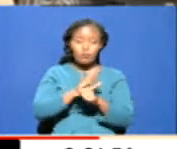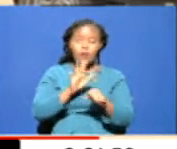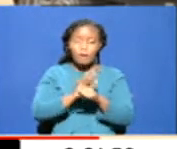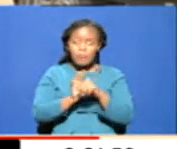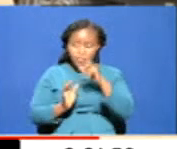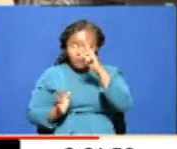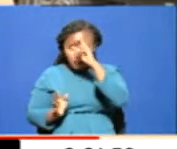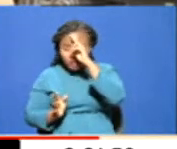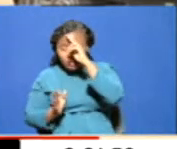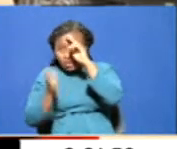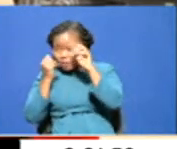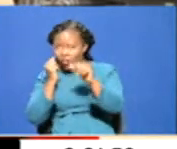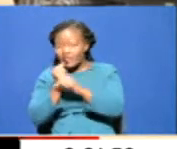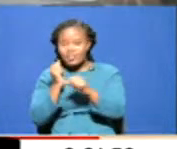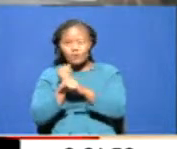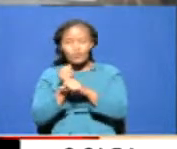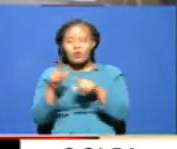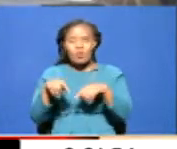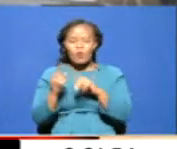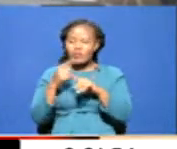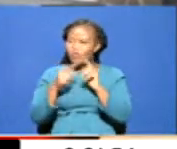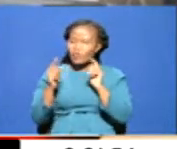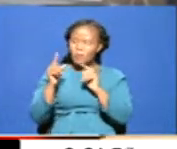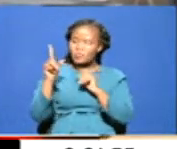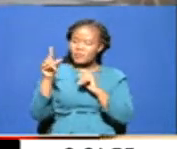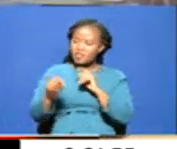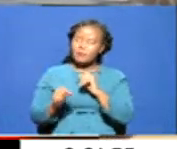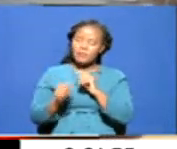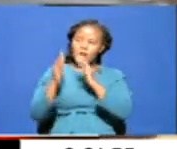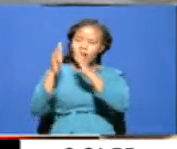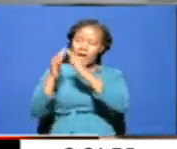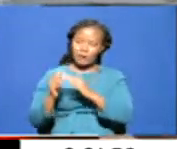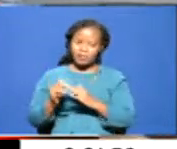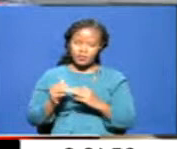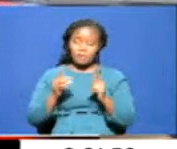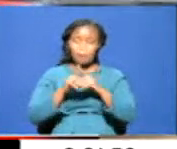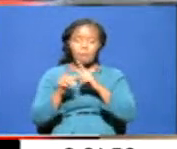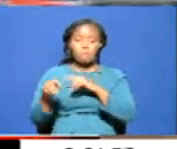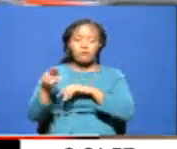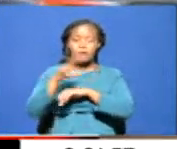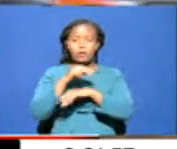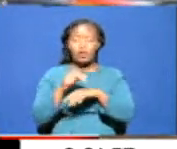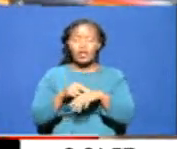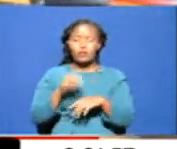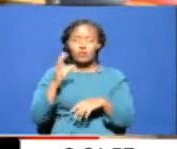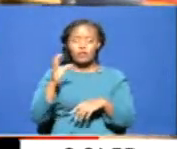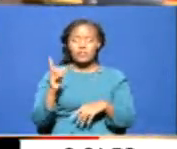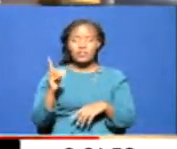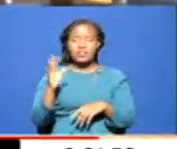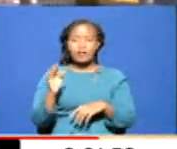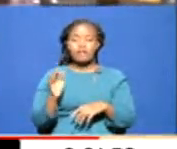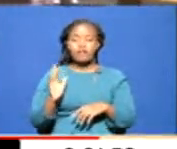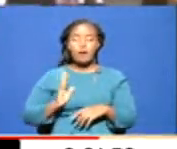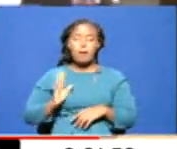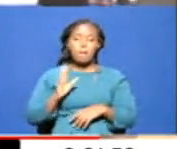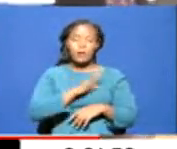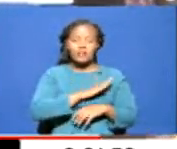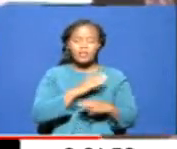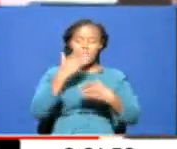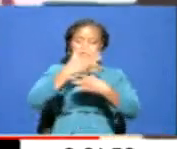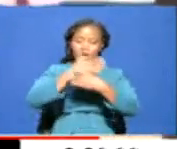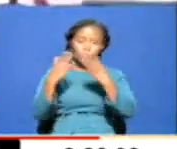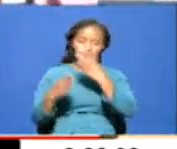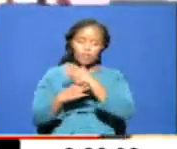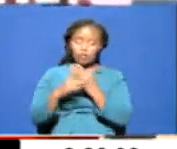they operate from makeshift huts. Lamunokol said the National CDF Board was also constructing Kanyarus Police